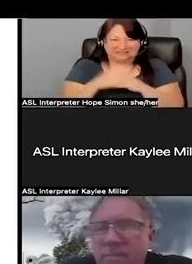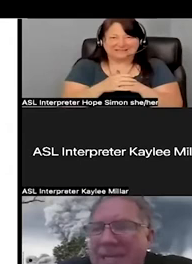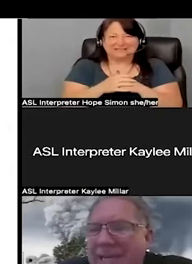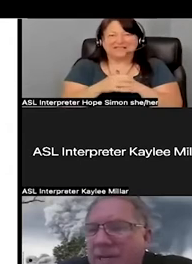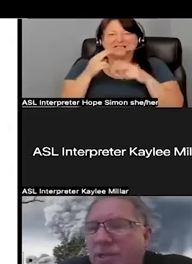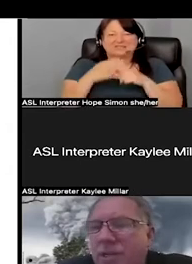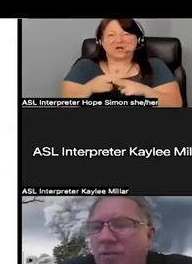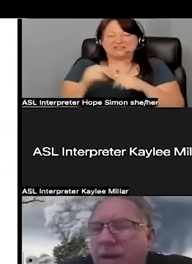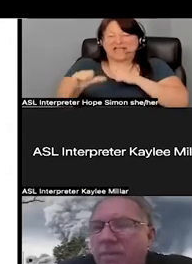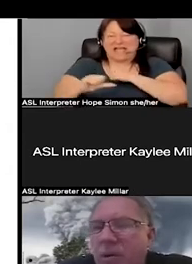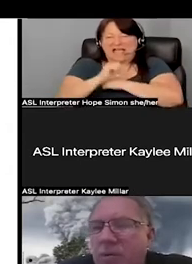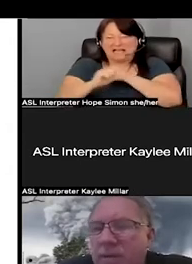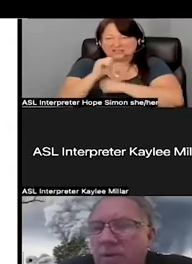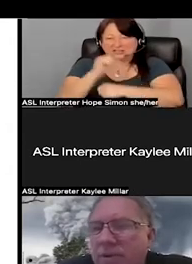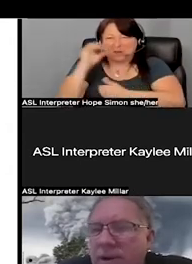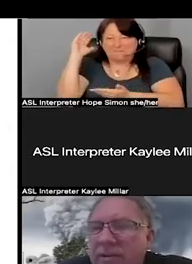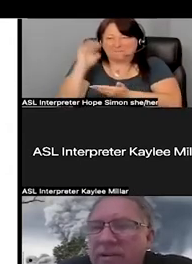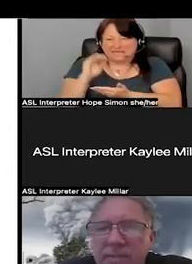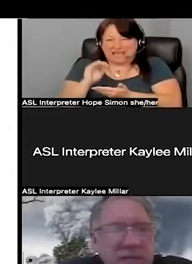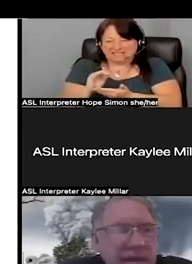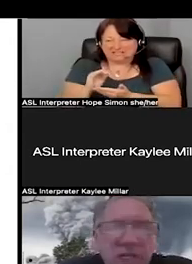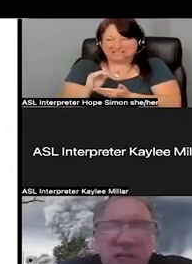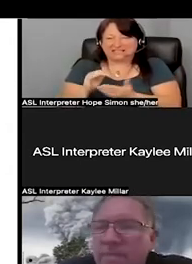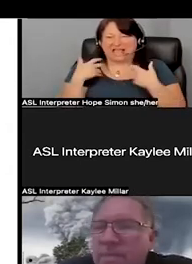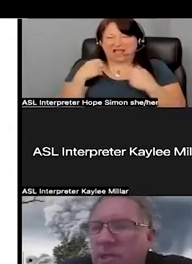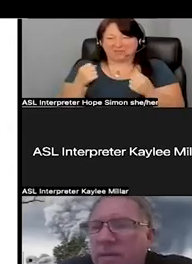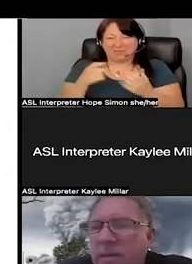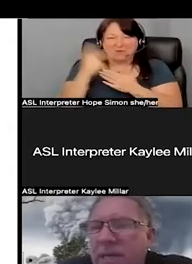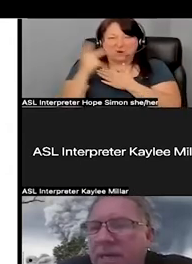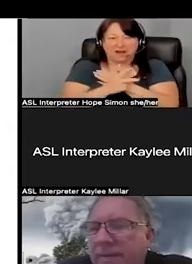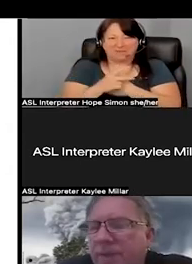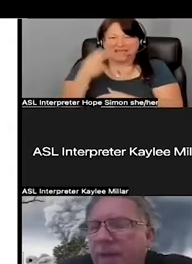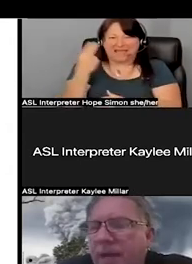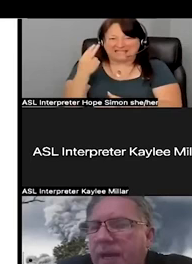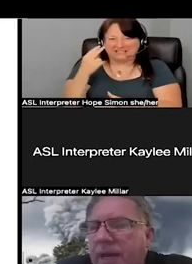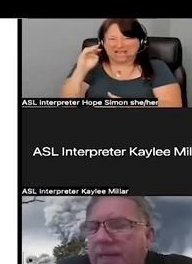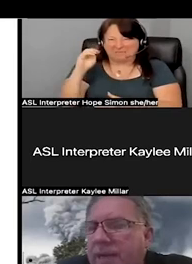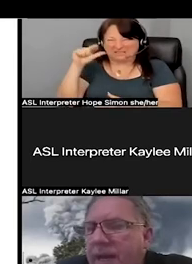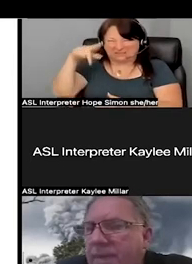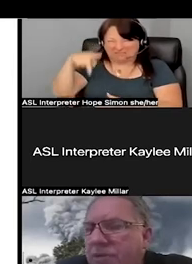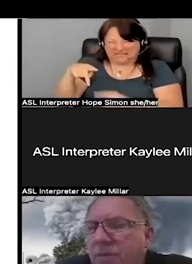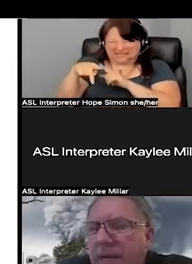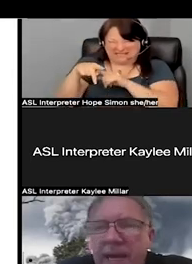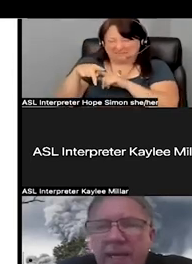Hazard Mitigation Grant Program. Their acronym is HMGP. Again, administered by Cal